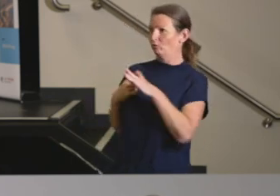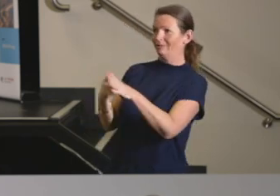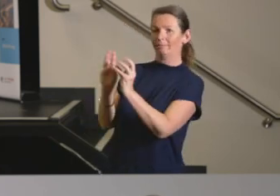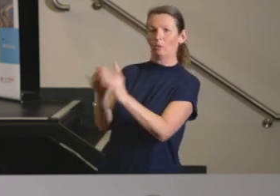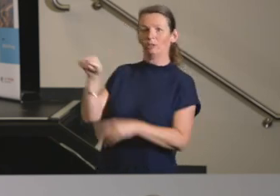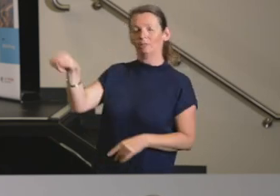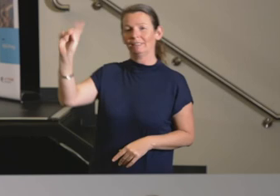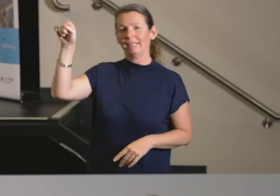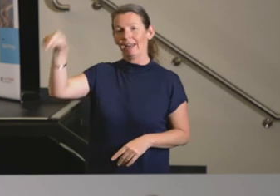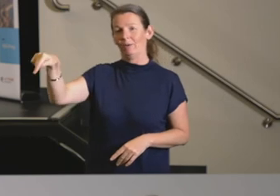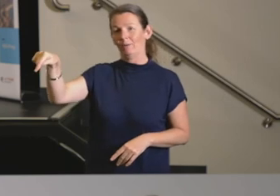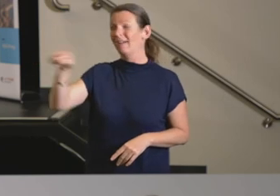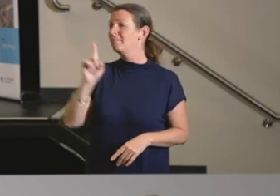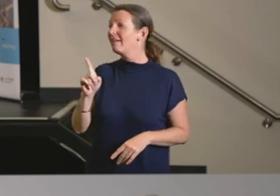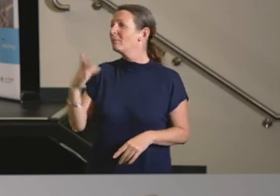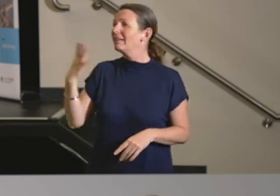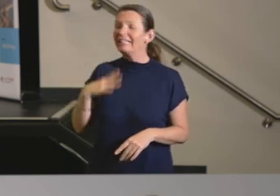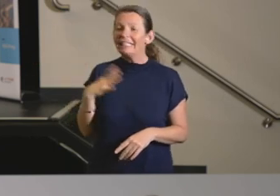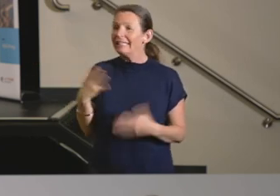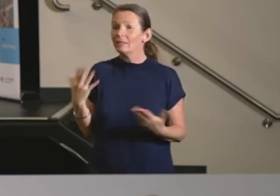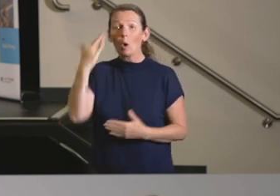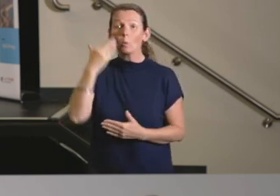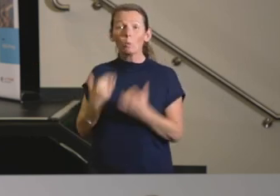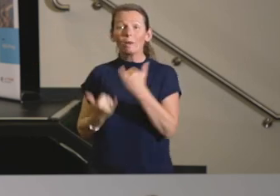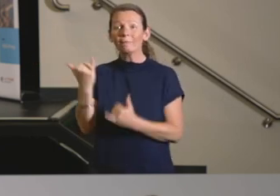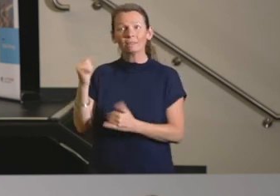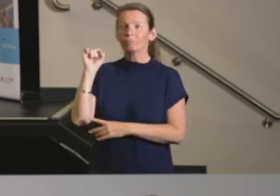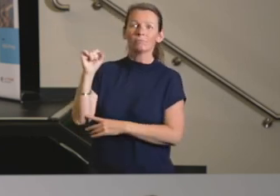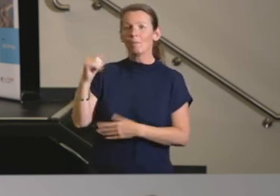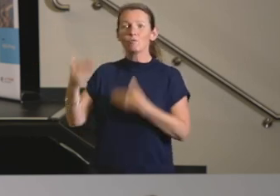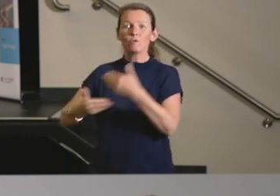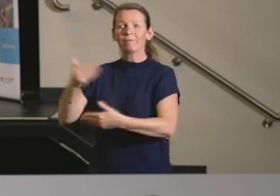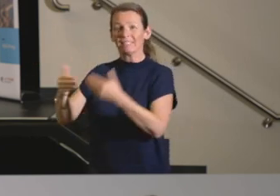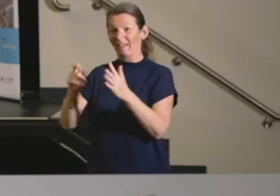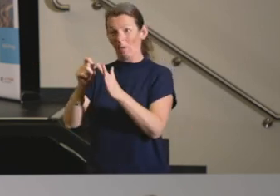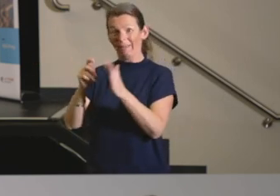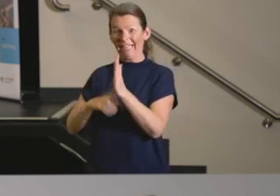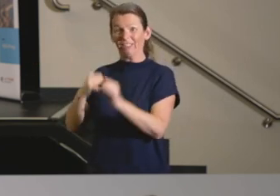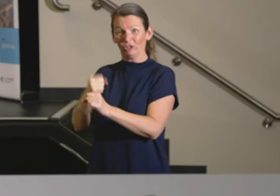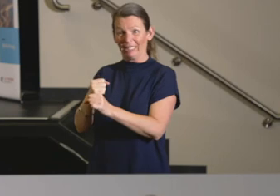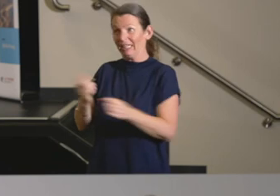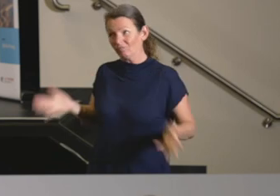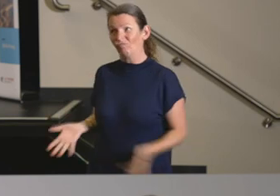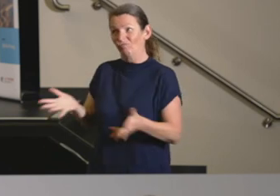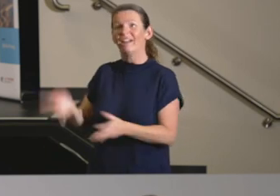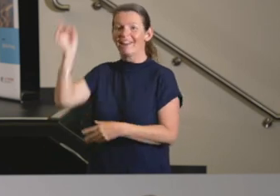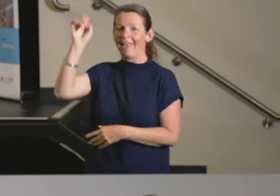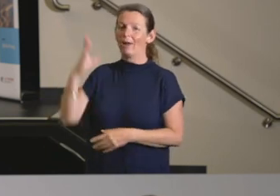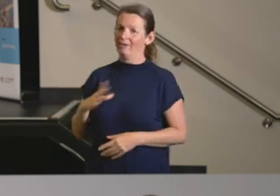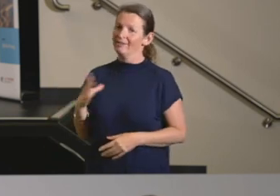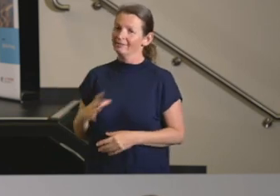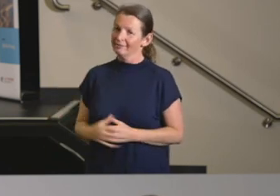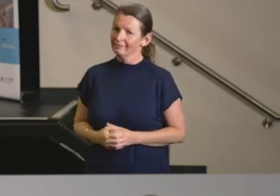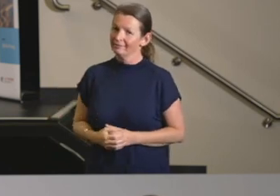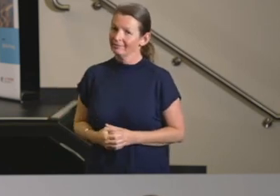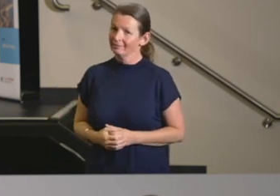if ever there's a need for the women's movement in PNG to rise up, it's now,